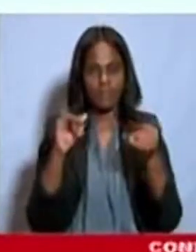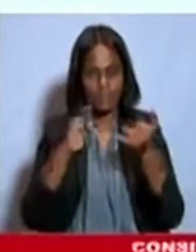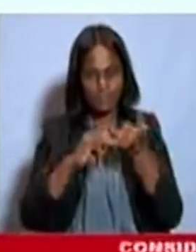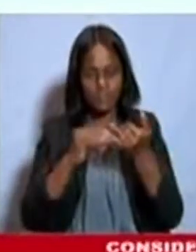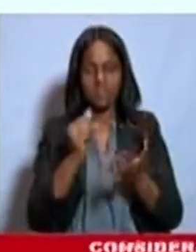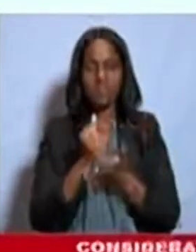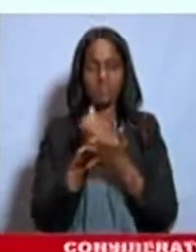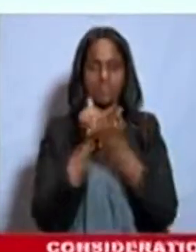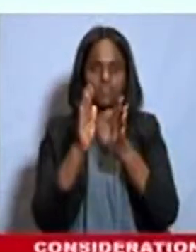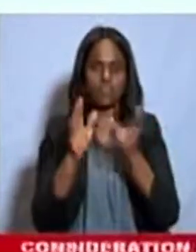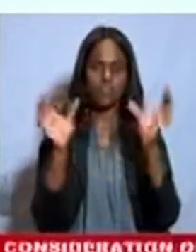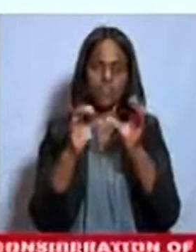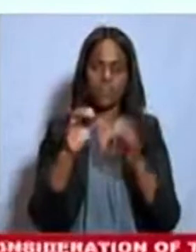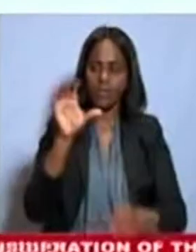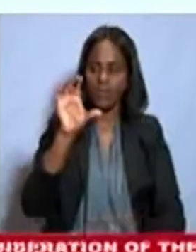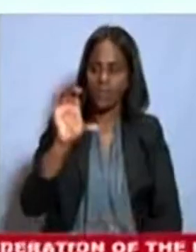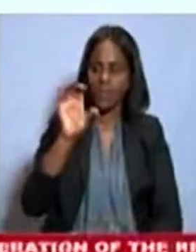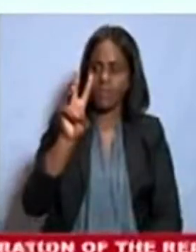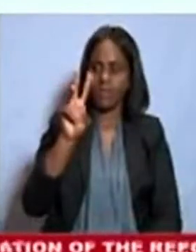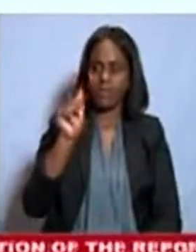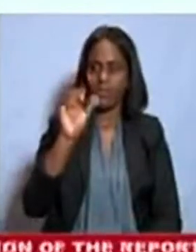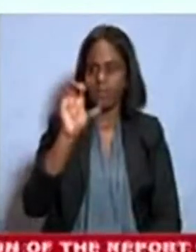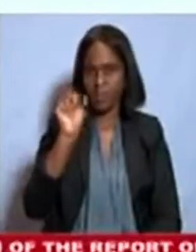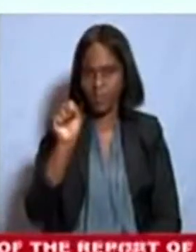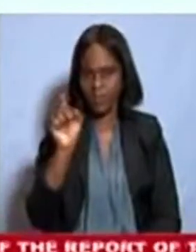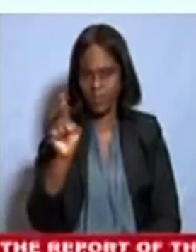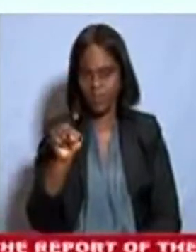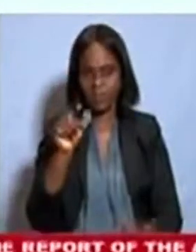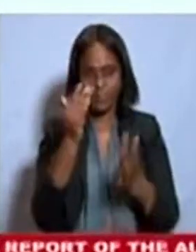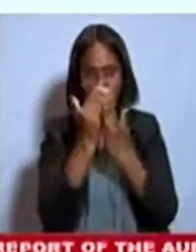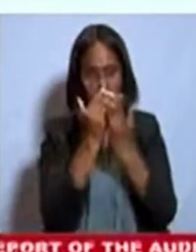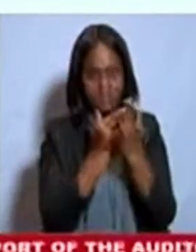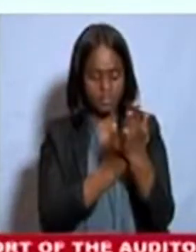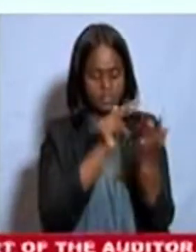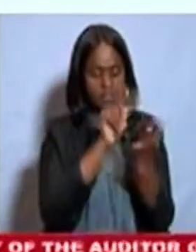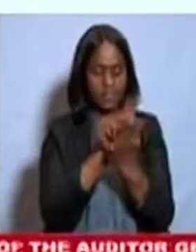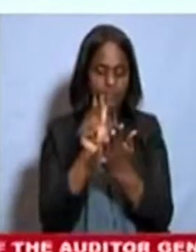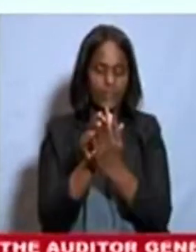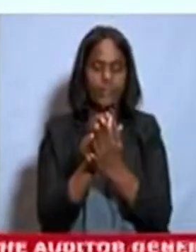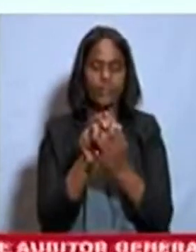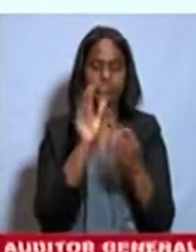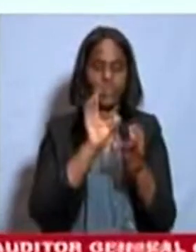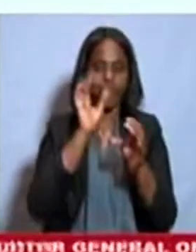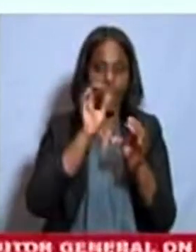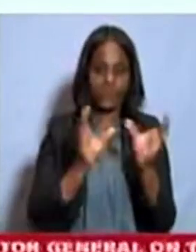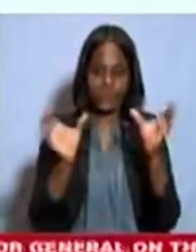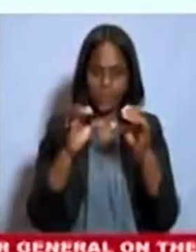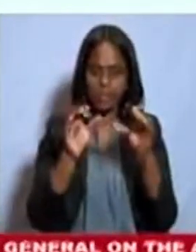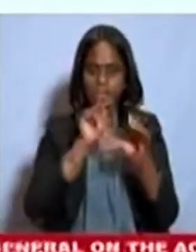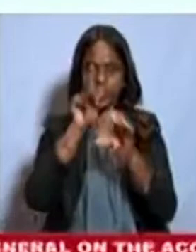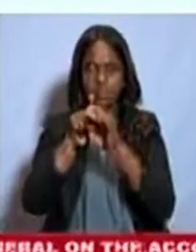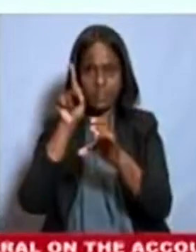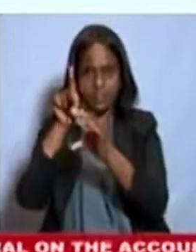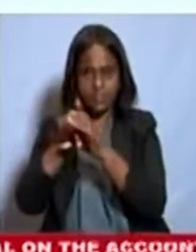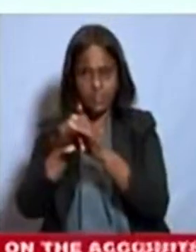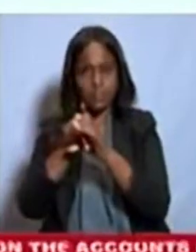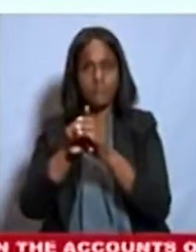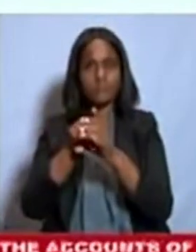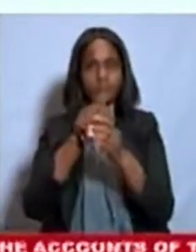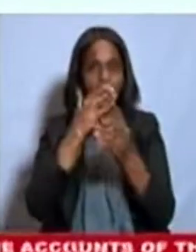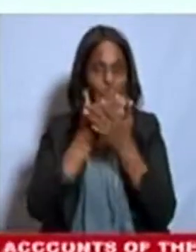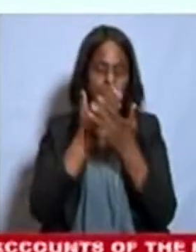Assistance Committees, the CWACs. The list has to be approved through Community Participatory Wealth